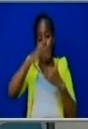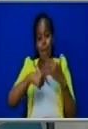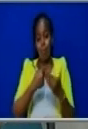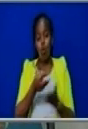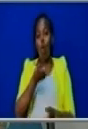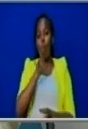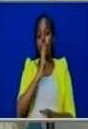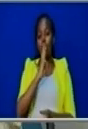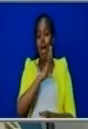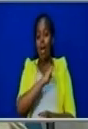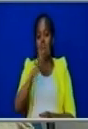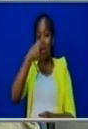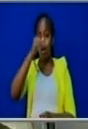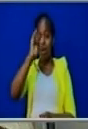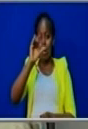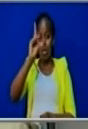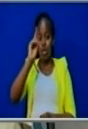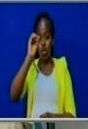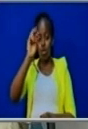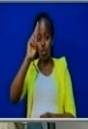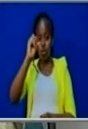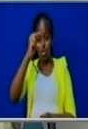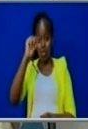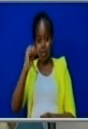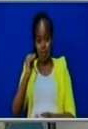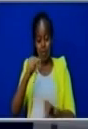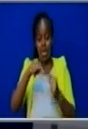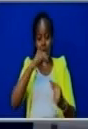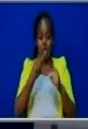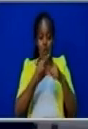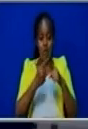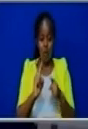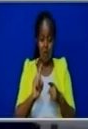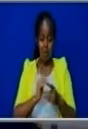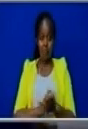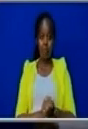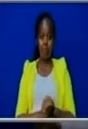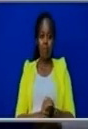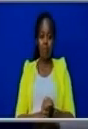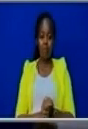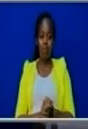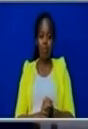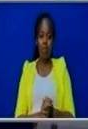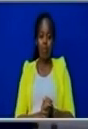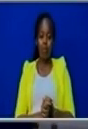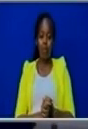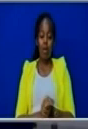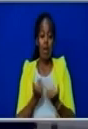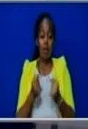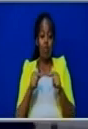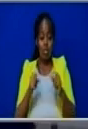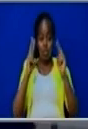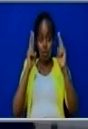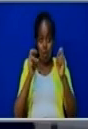and hydrogen. This is chemistry form 1. Mr. Washington. Wow, chemistry form 1. Today's